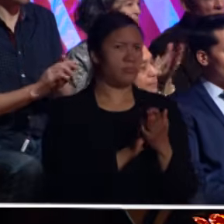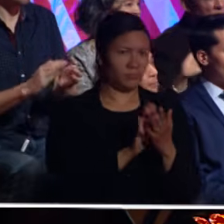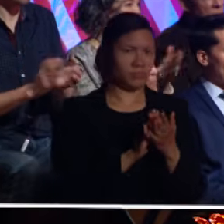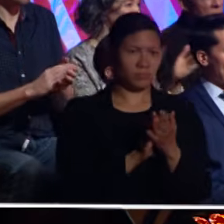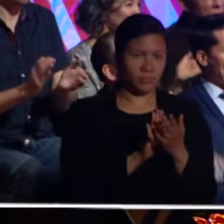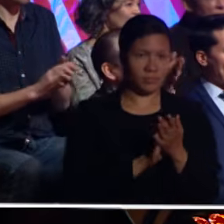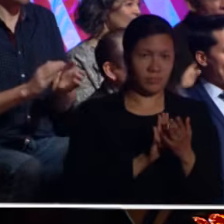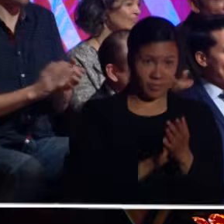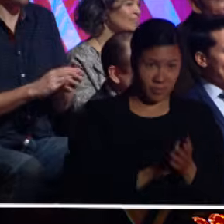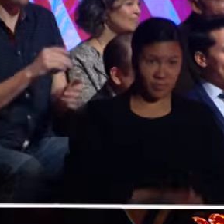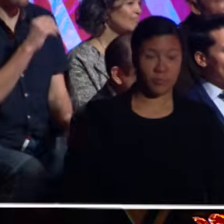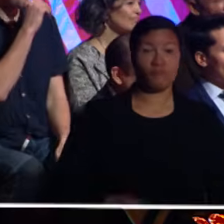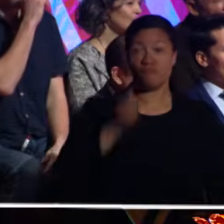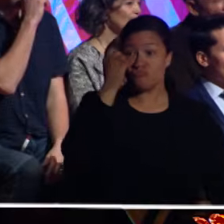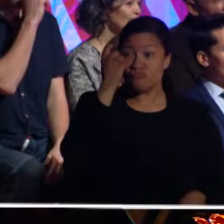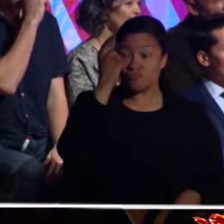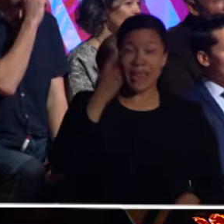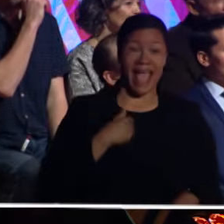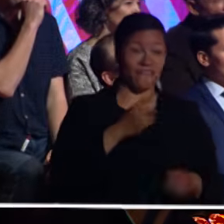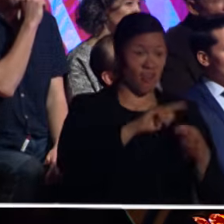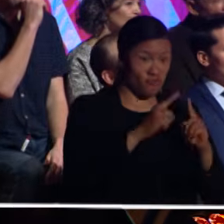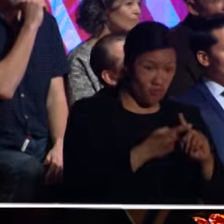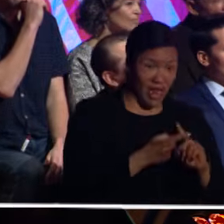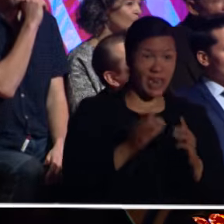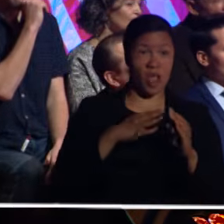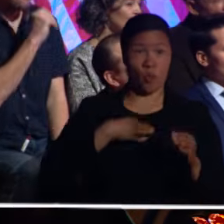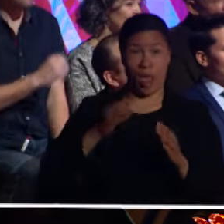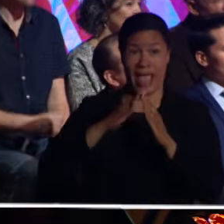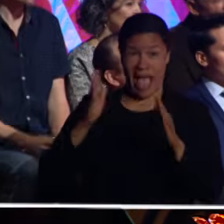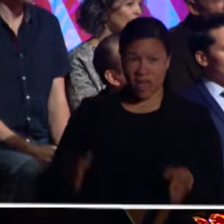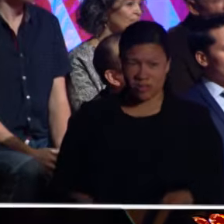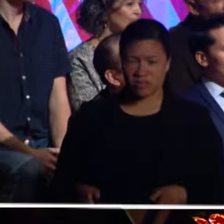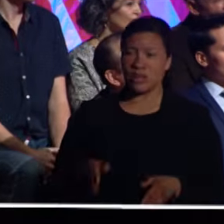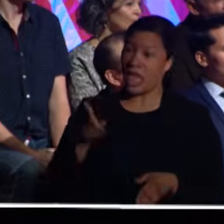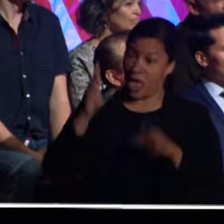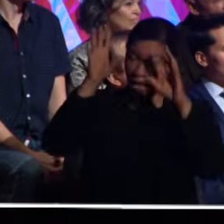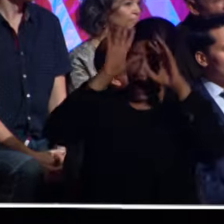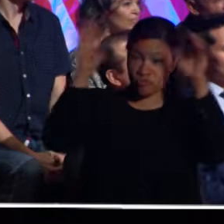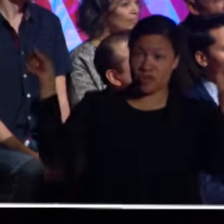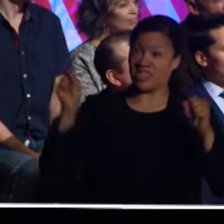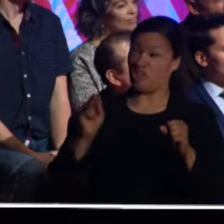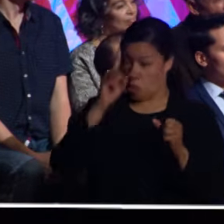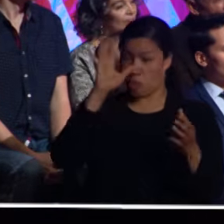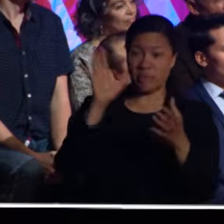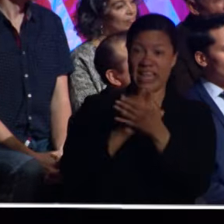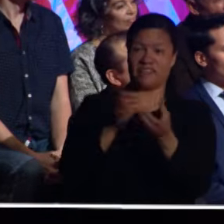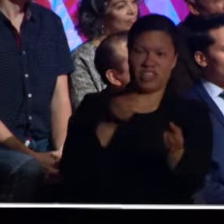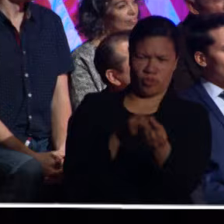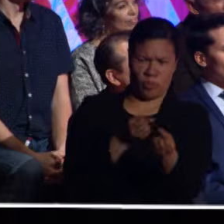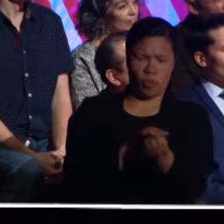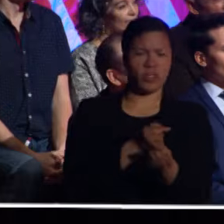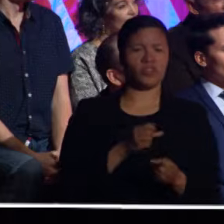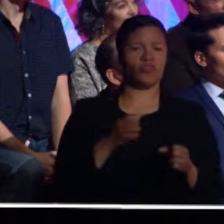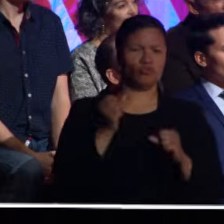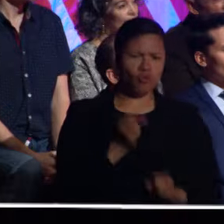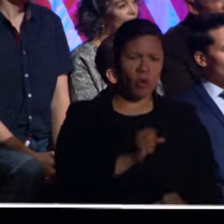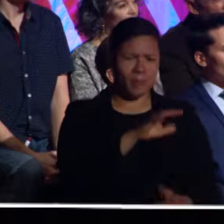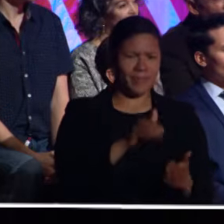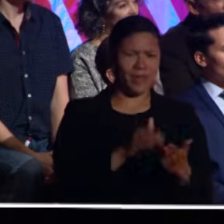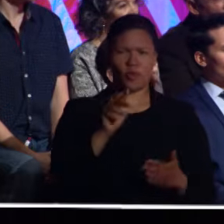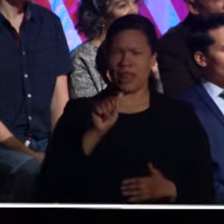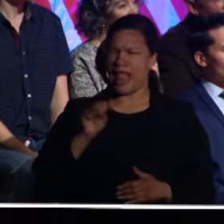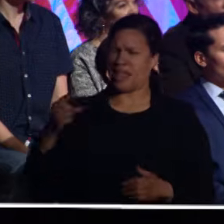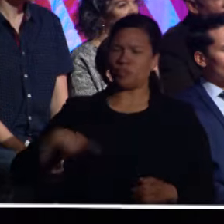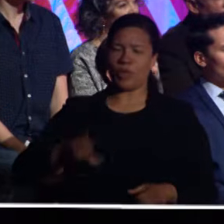But with a friend in the White House and a president who believes in the promise of a strong middle class, we can be even stronger.